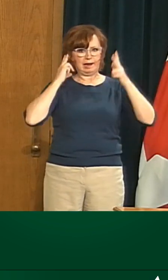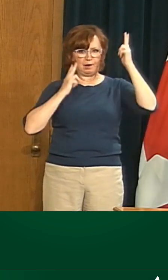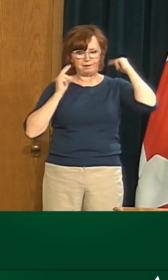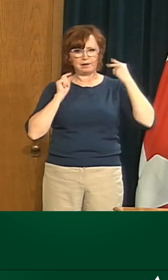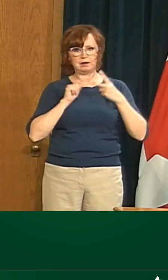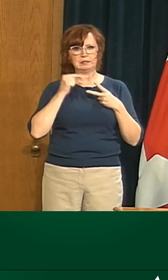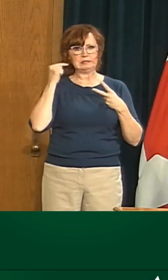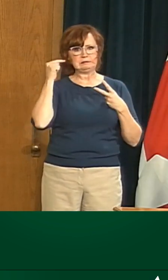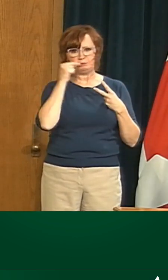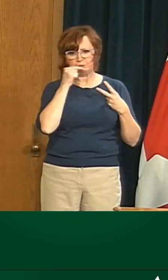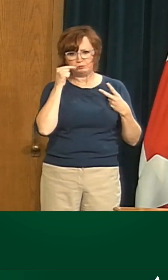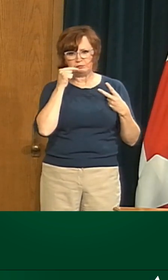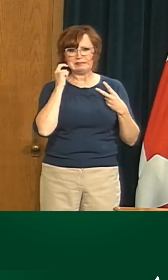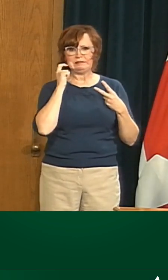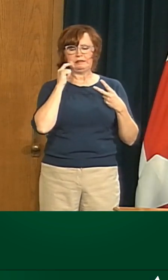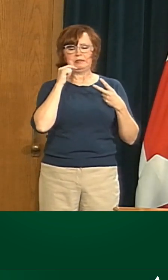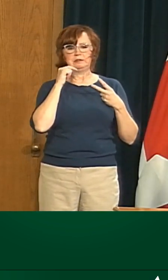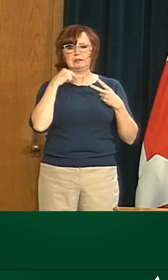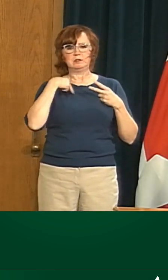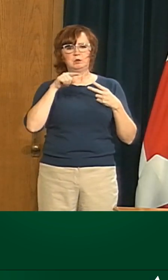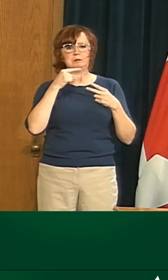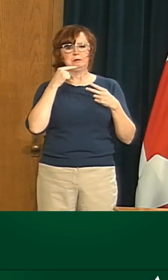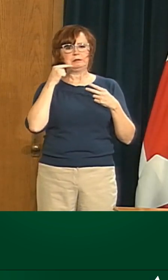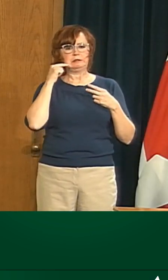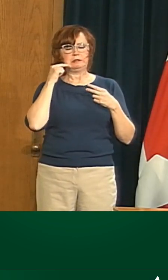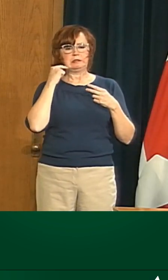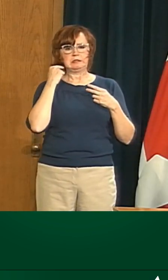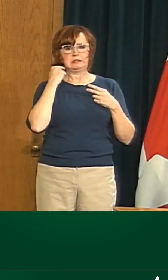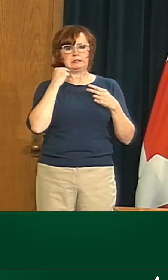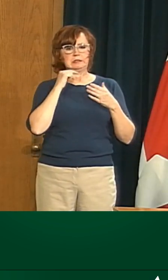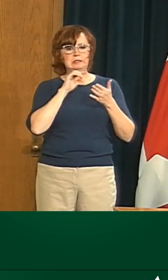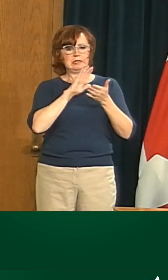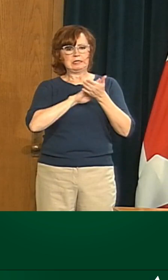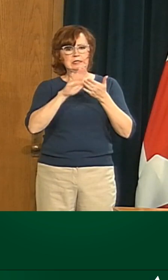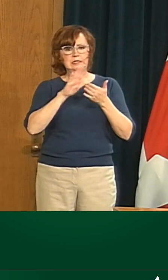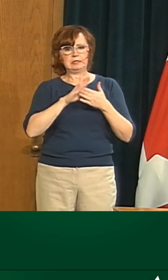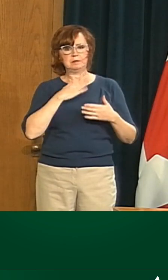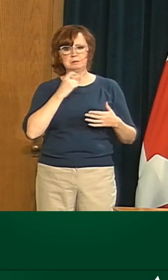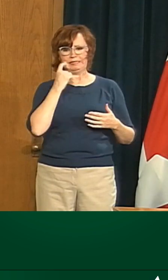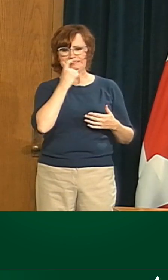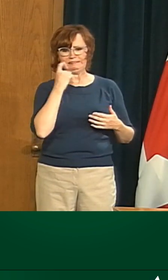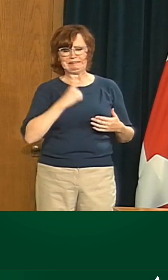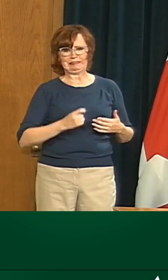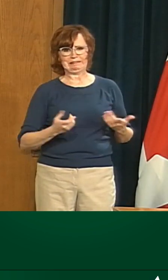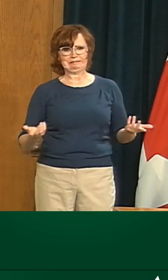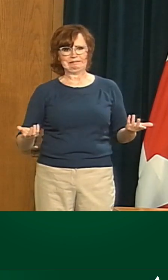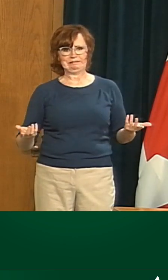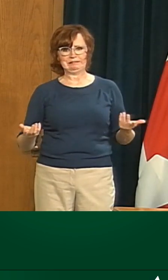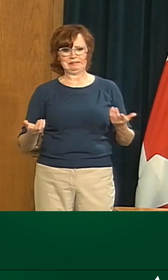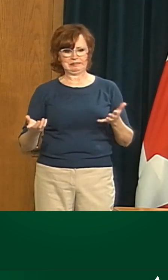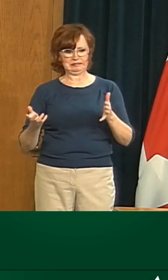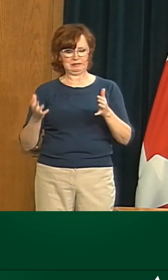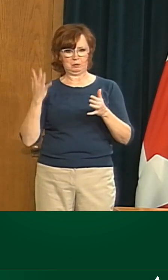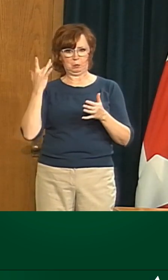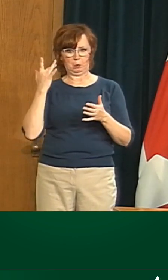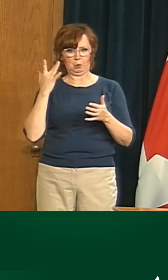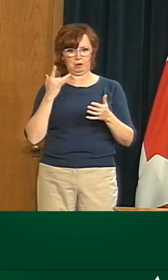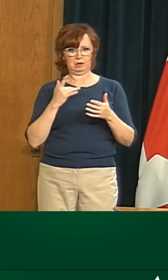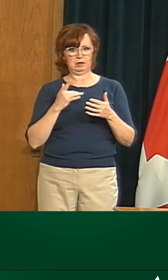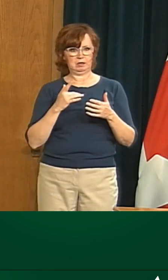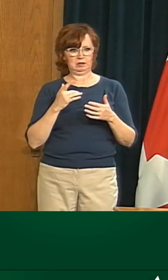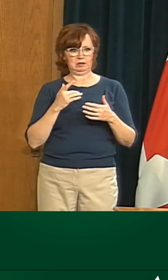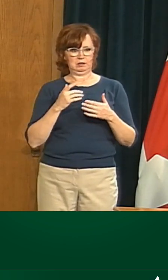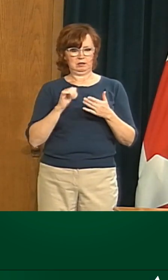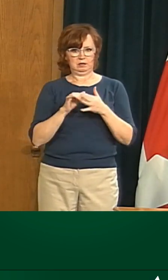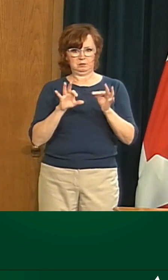relatively high-risk activities because you can't maintain physical distancing performing those services. So why are those in the early phases of